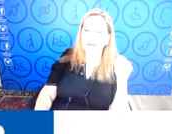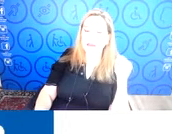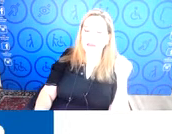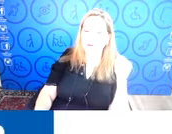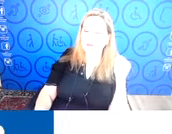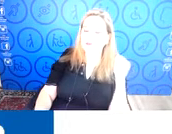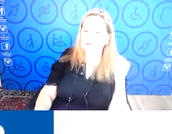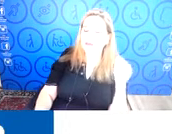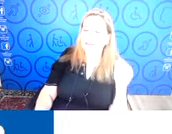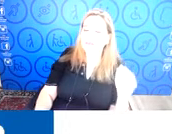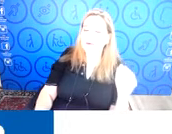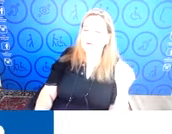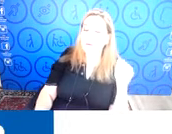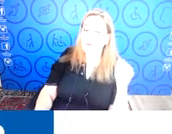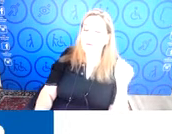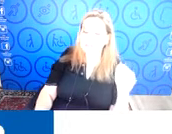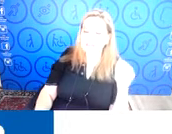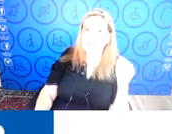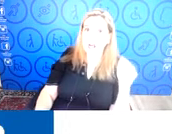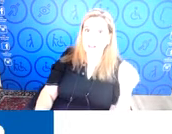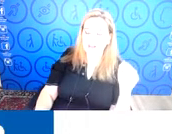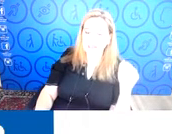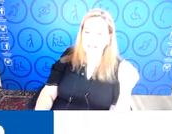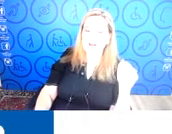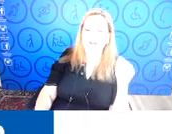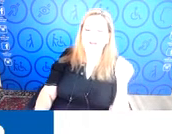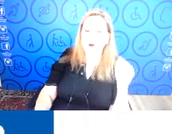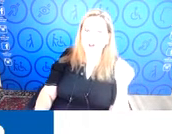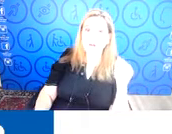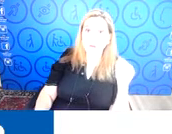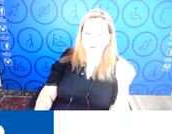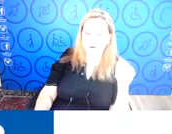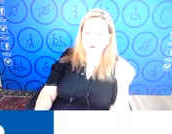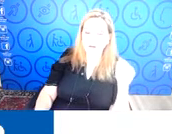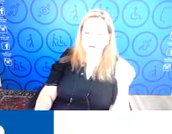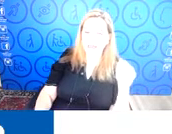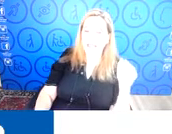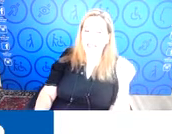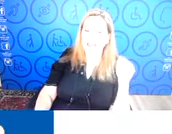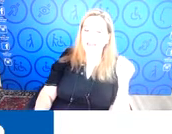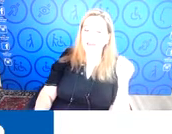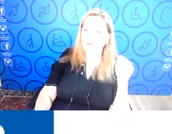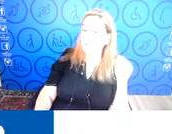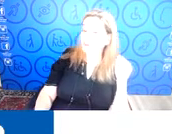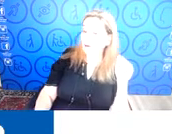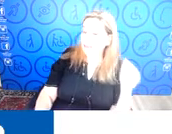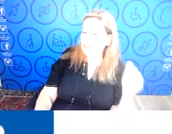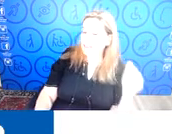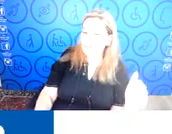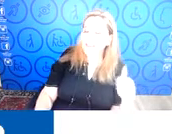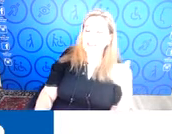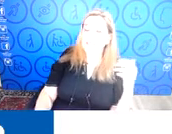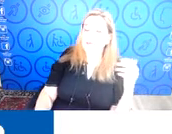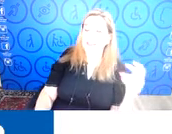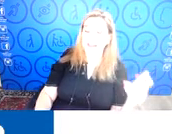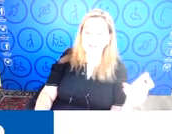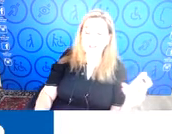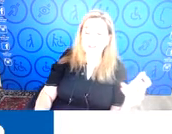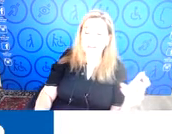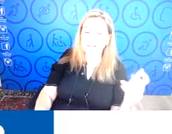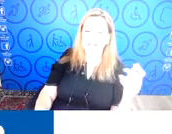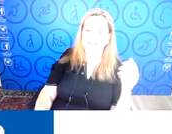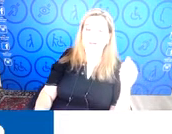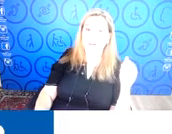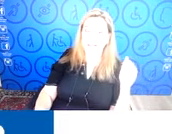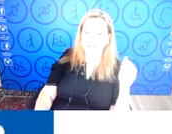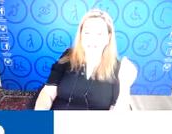would you would be exposed to amazing technologies from all over the world, and you would be participating in experiential